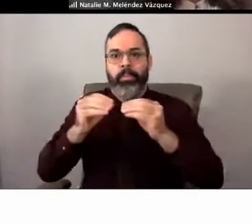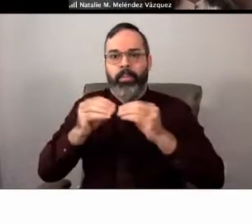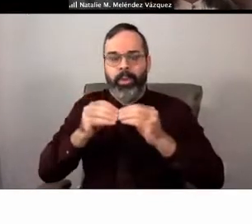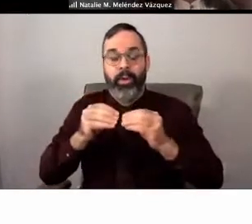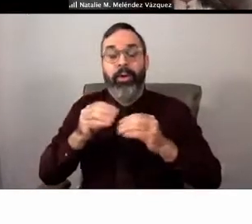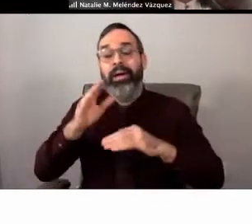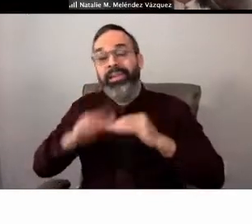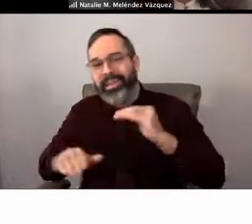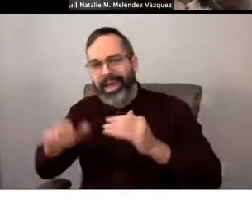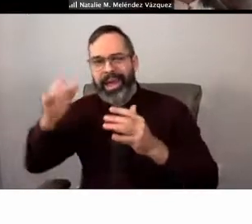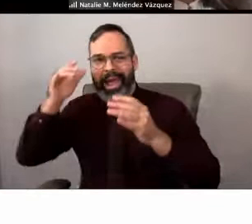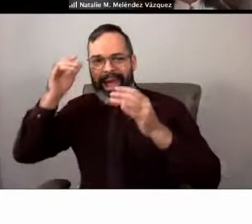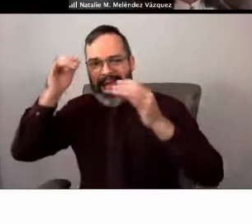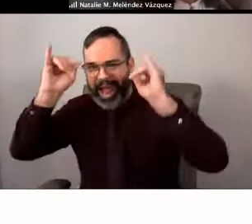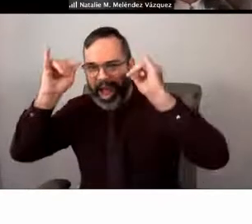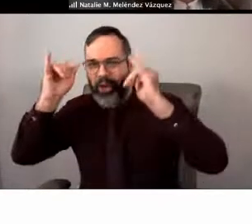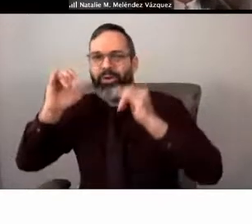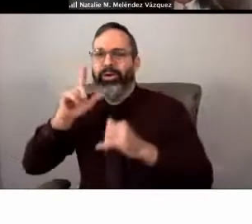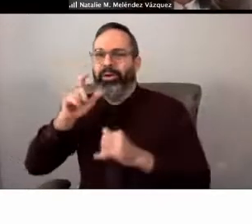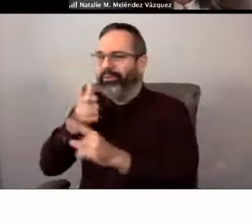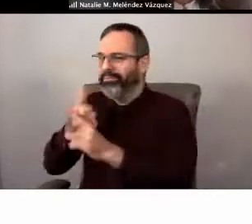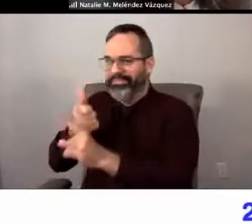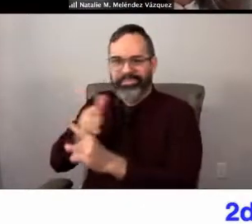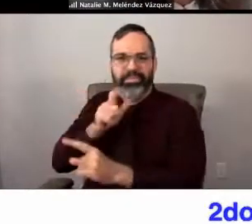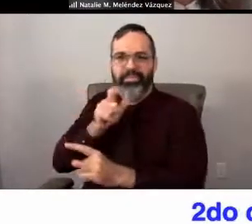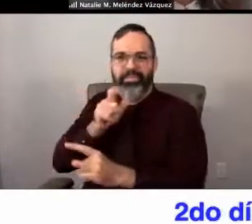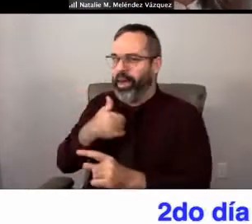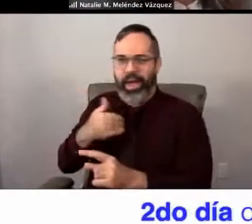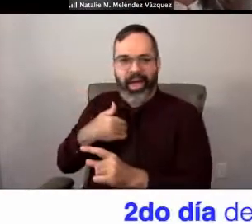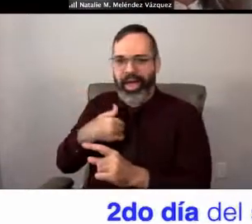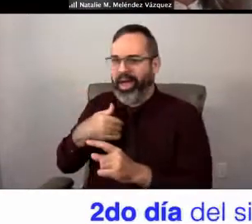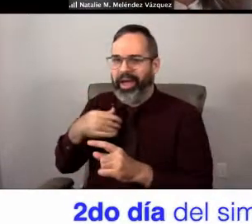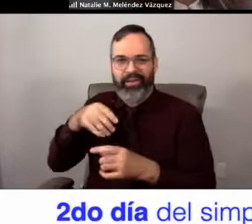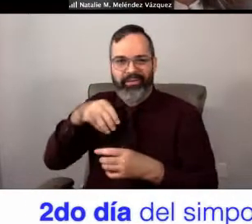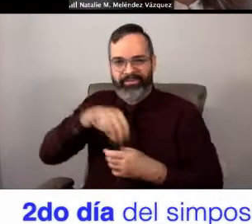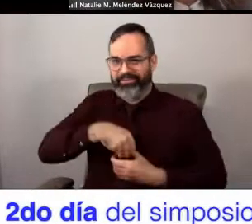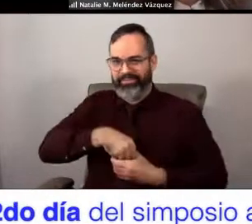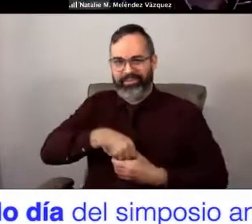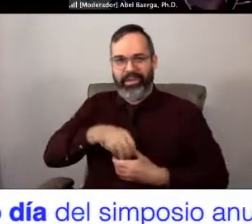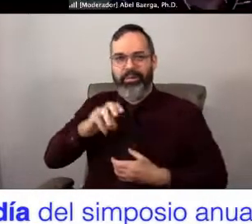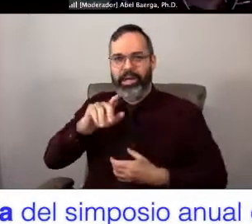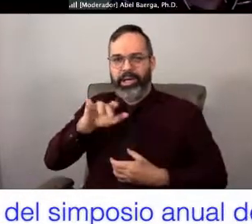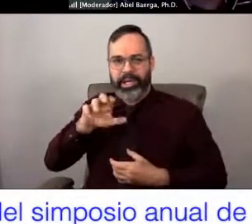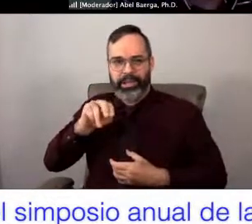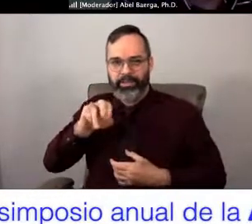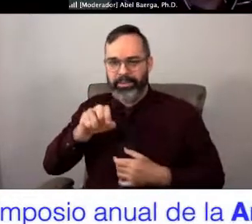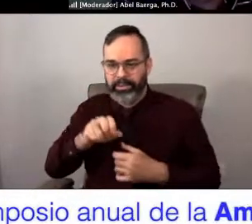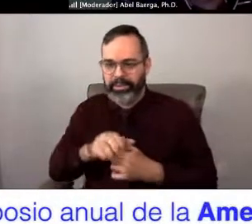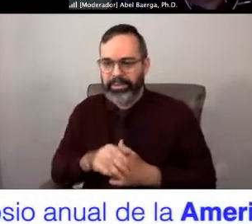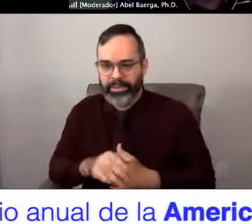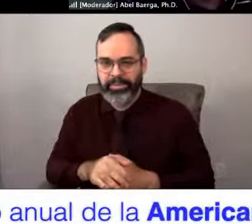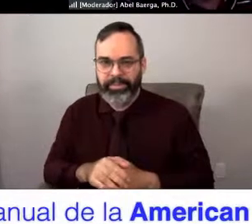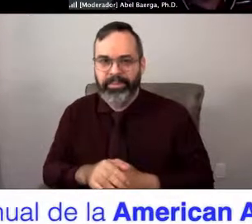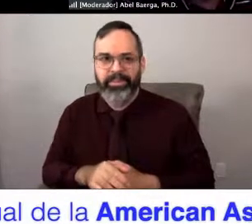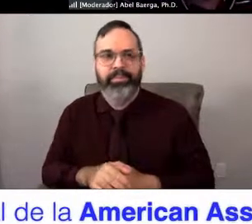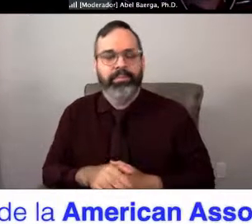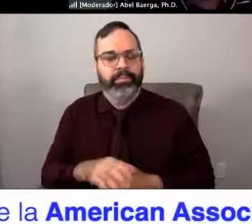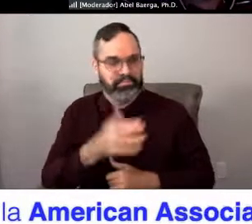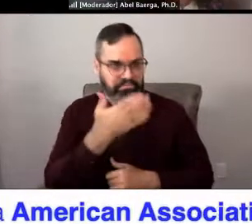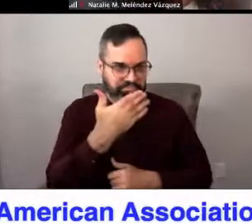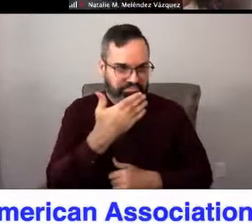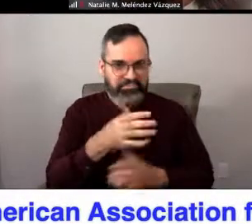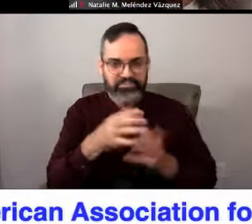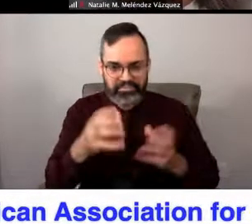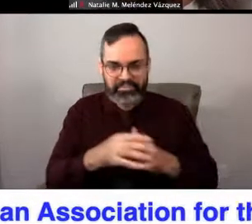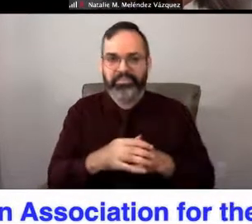these organisms in higher prevalence. Great, thank you so much. And finally,